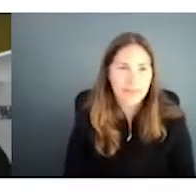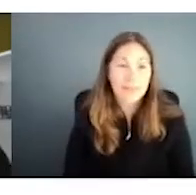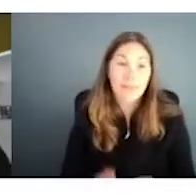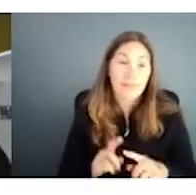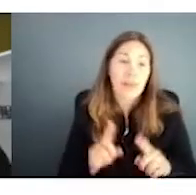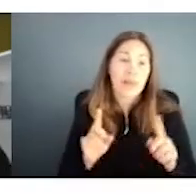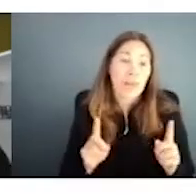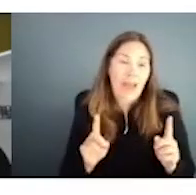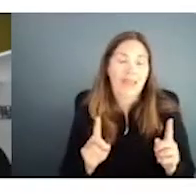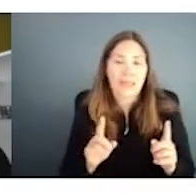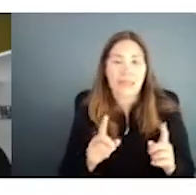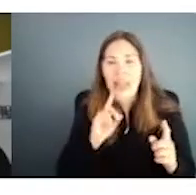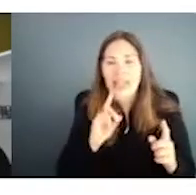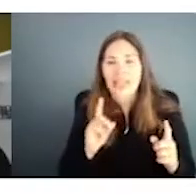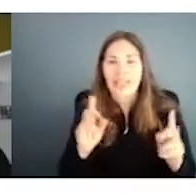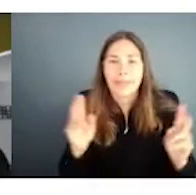But the wheels of